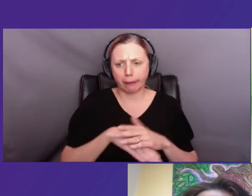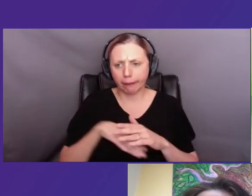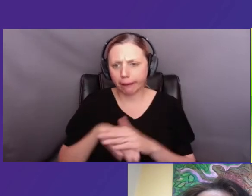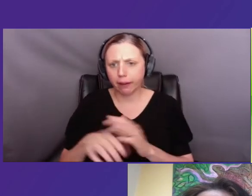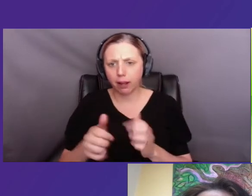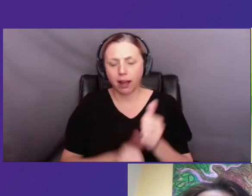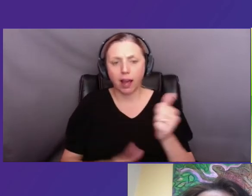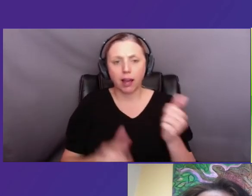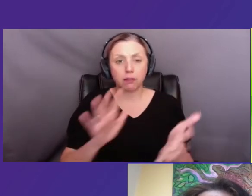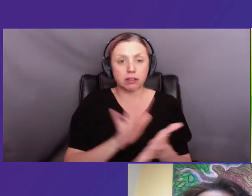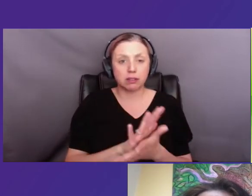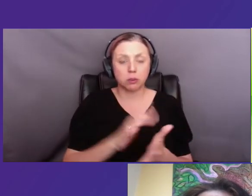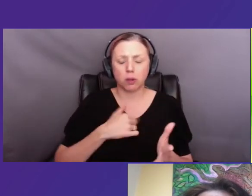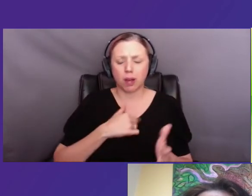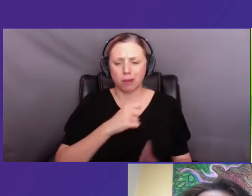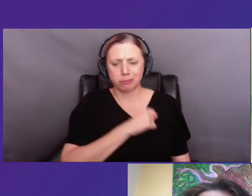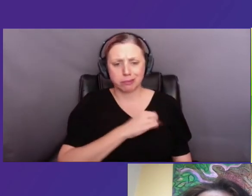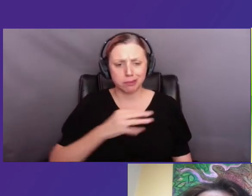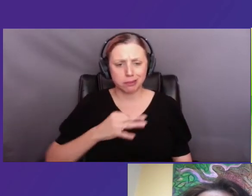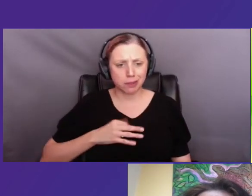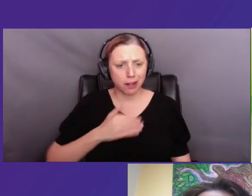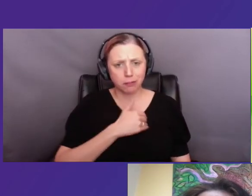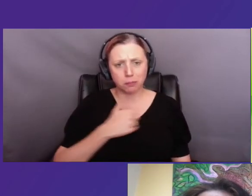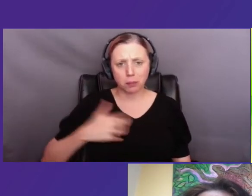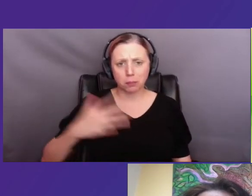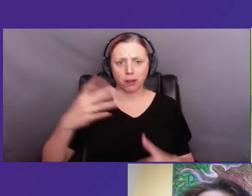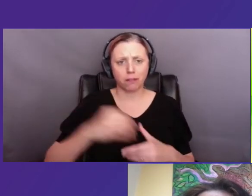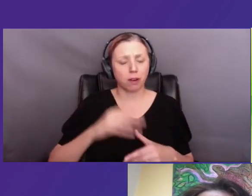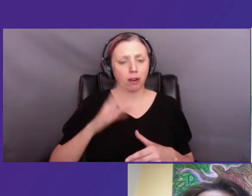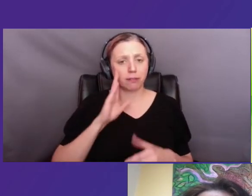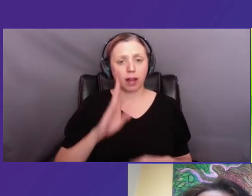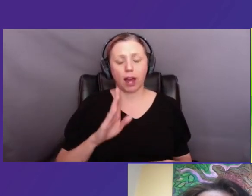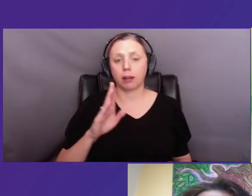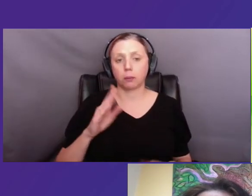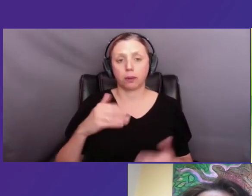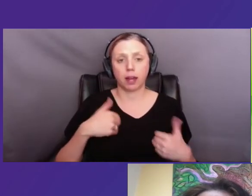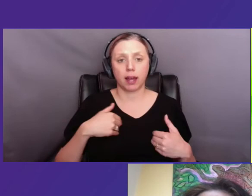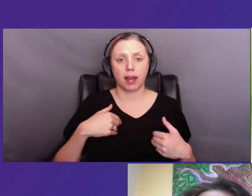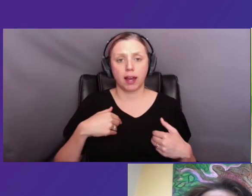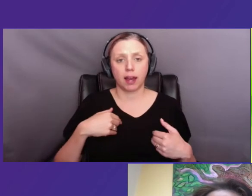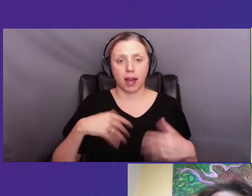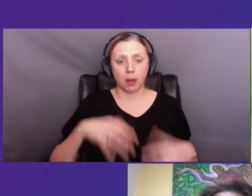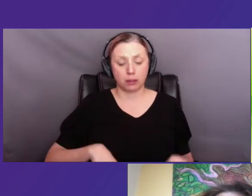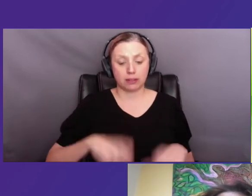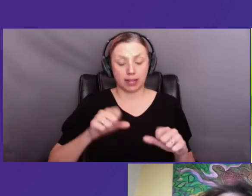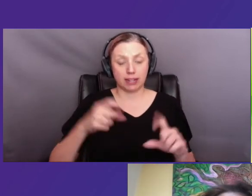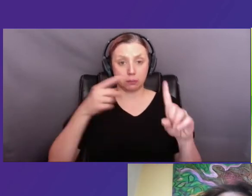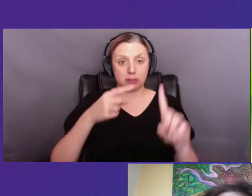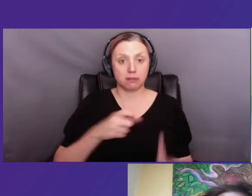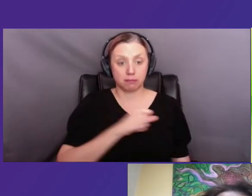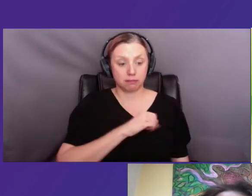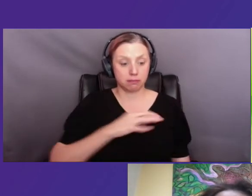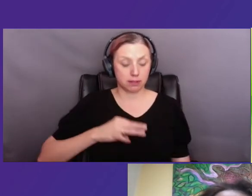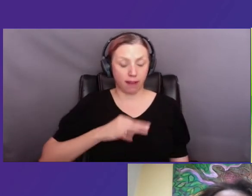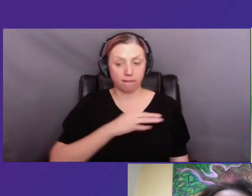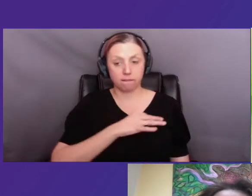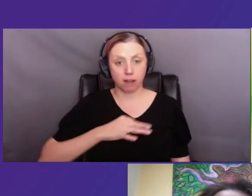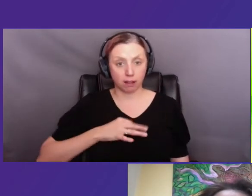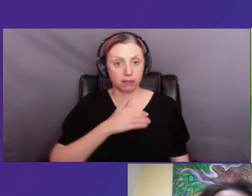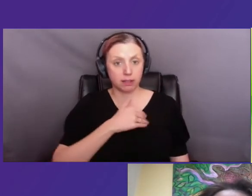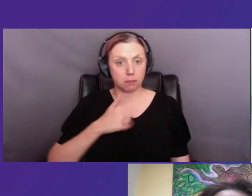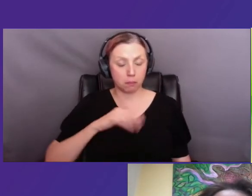a faculty member of, I would take certain faculty members' classes, and they would take mine.